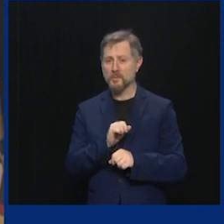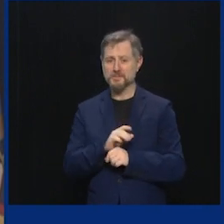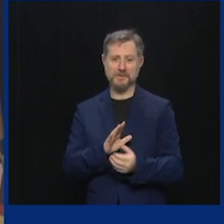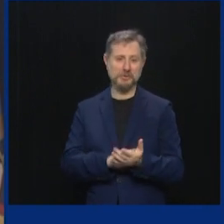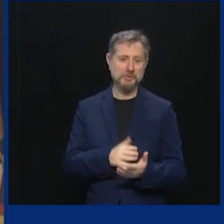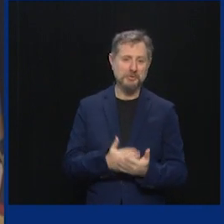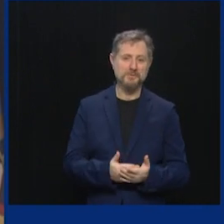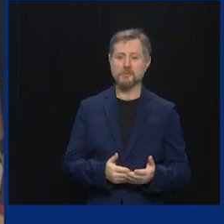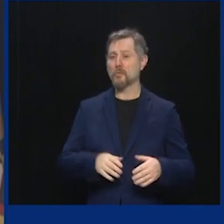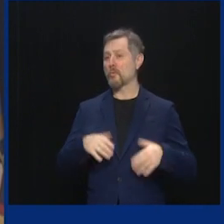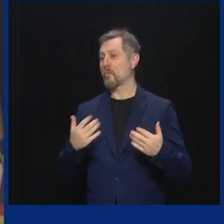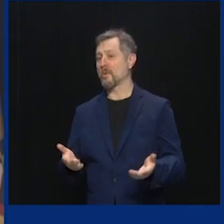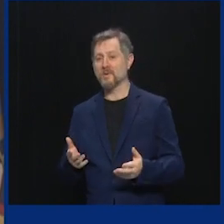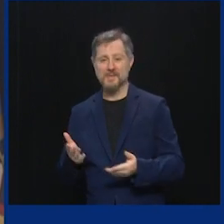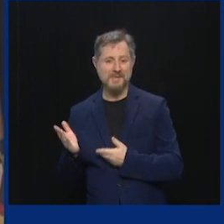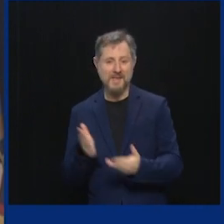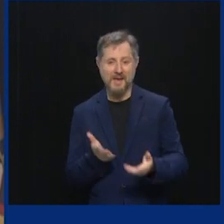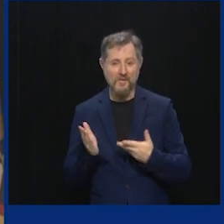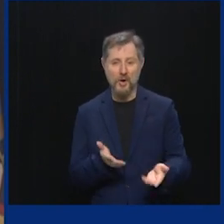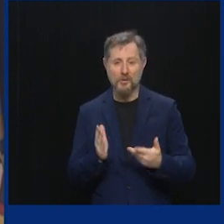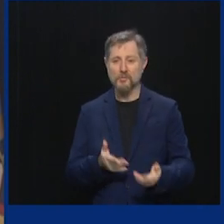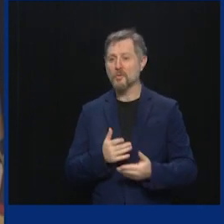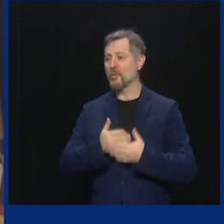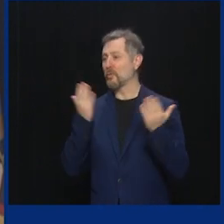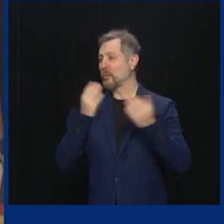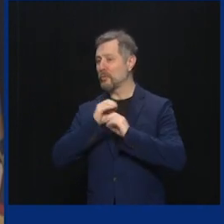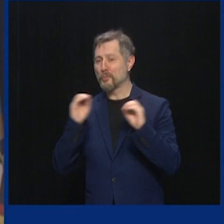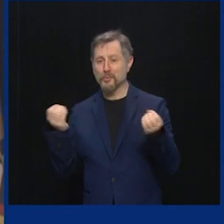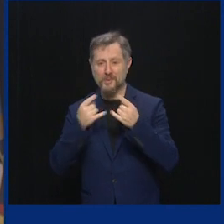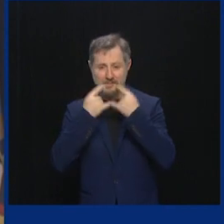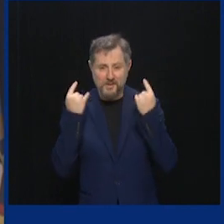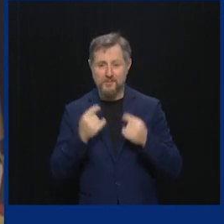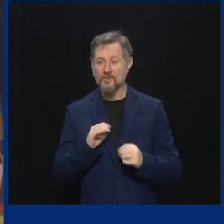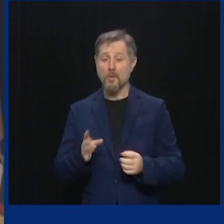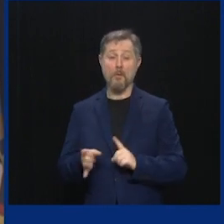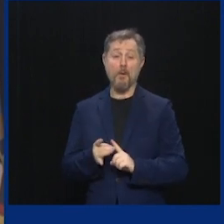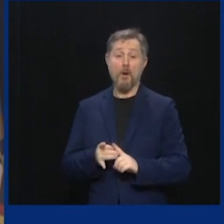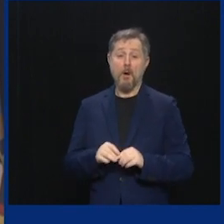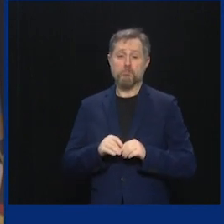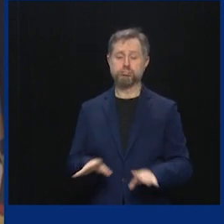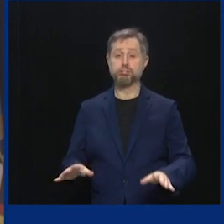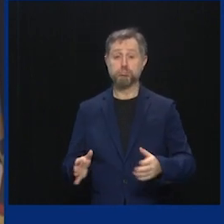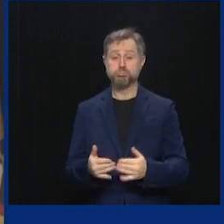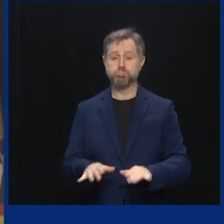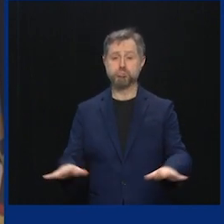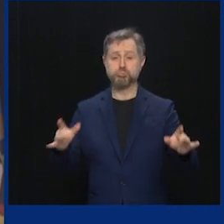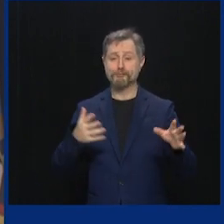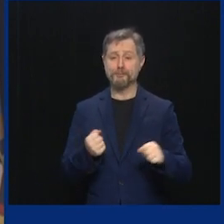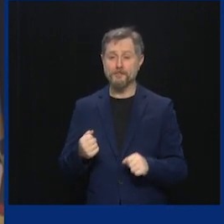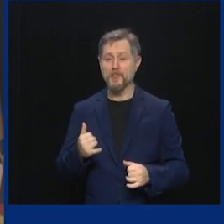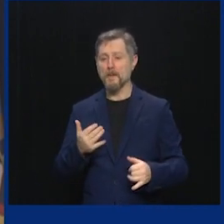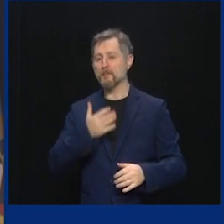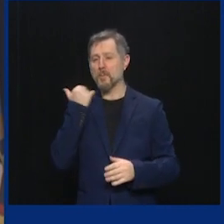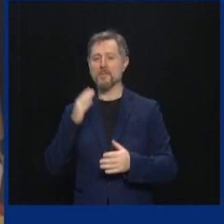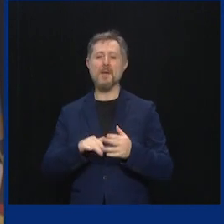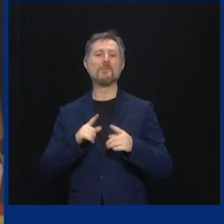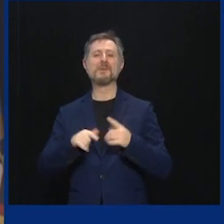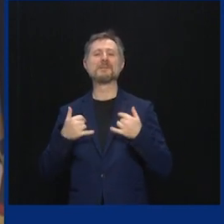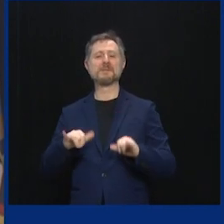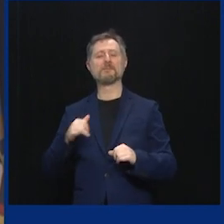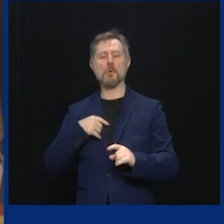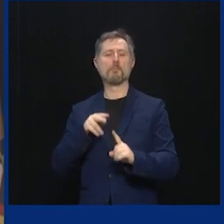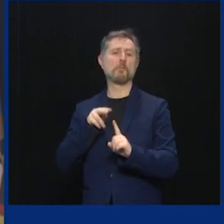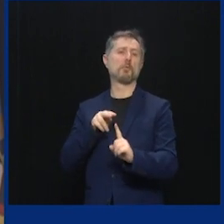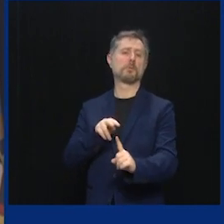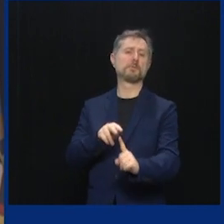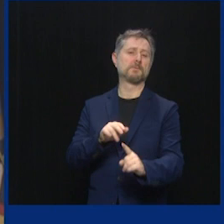could expose them. There weren't even mask requirements for a long time early on. So that has all changed, but we're going to look at those numbers. We are not